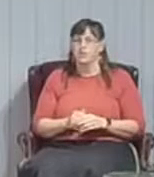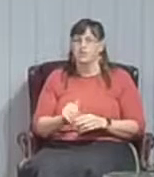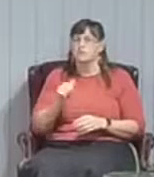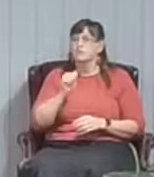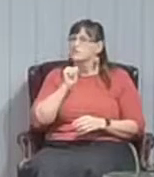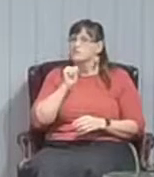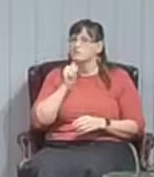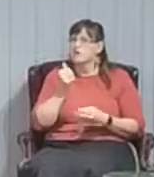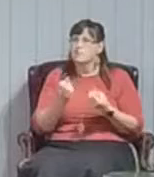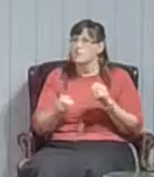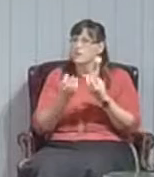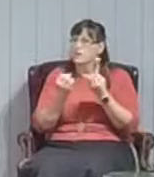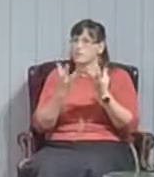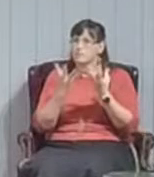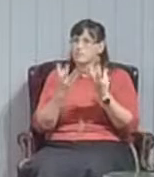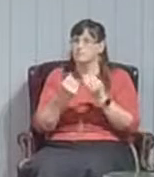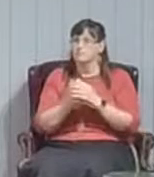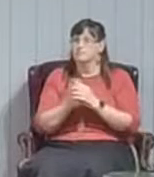not many.